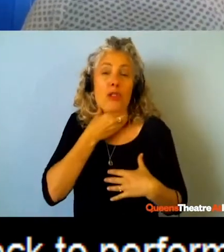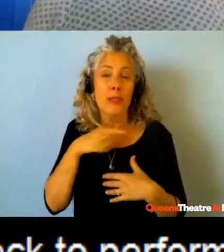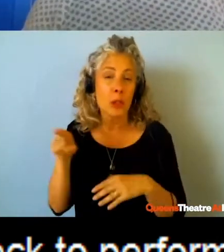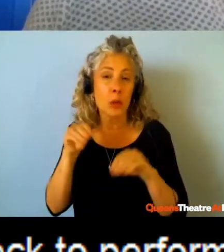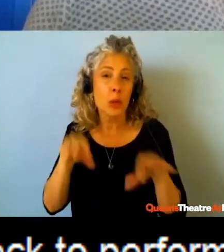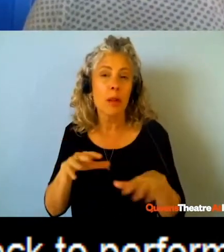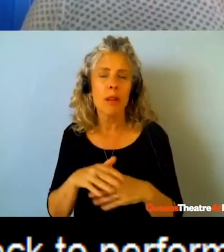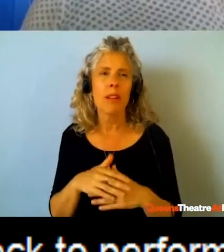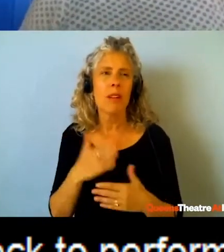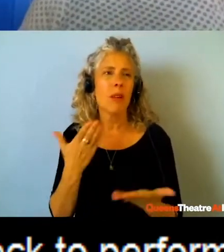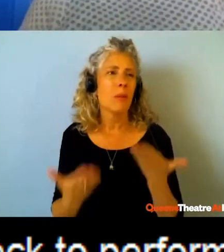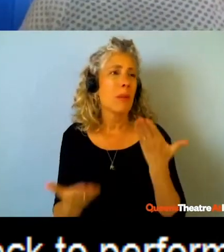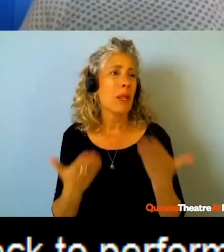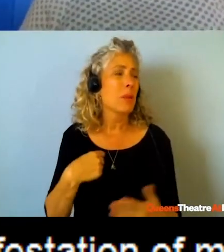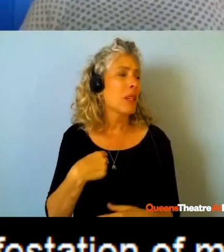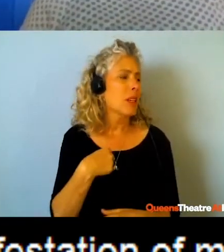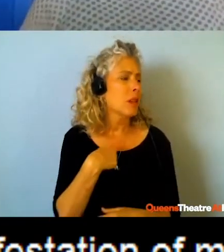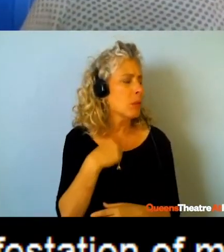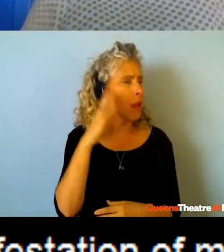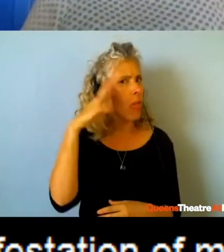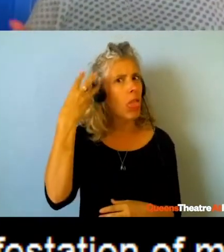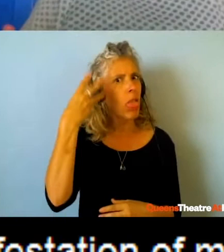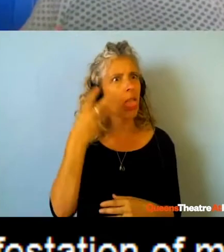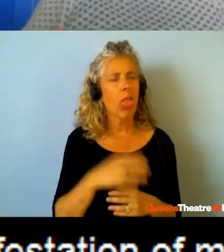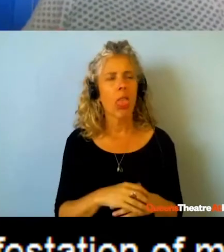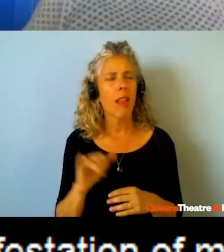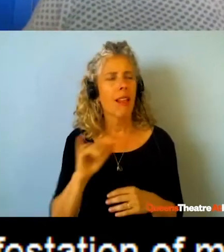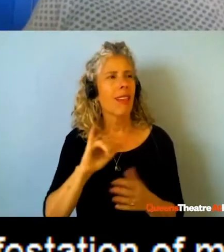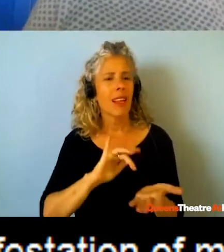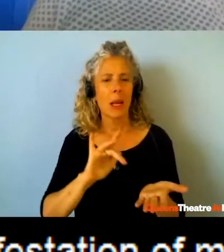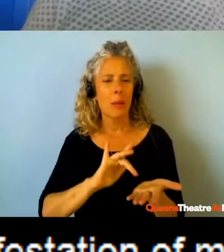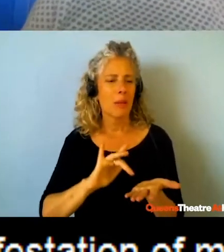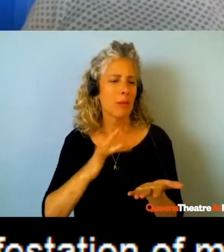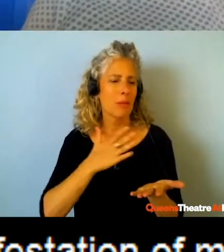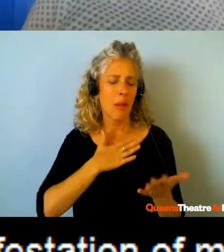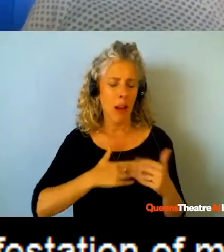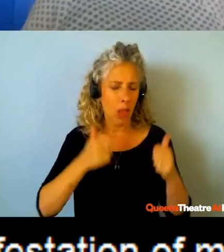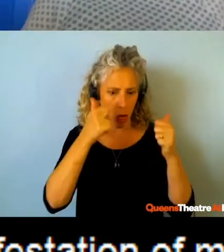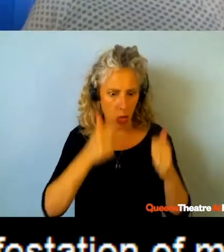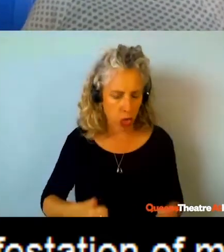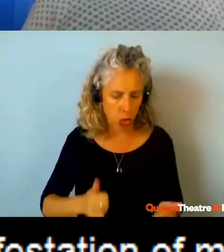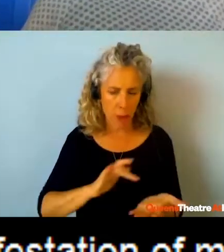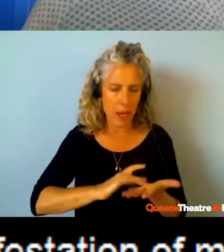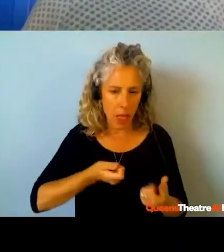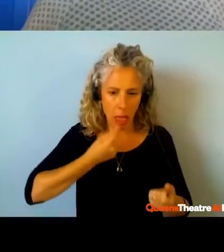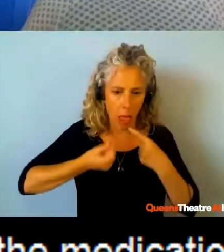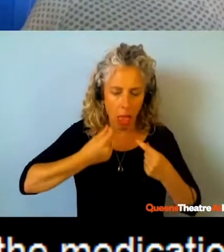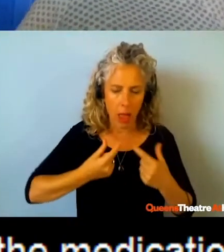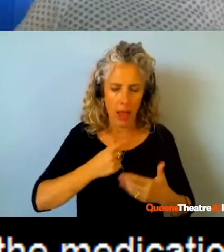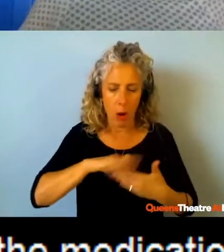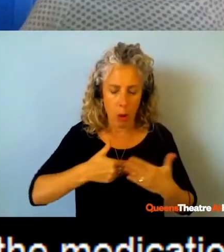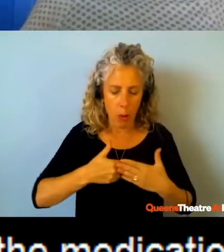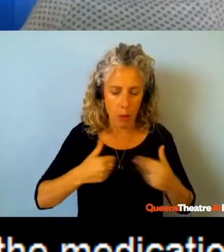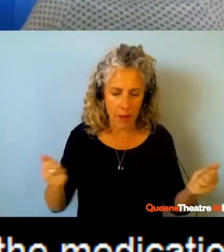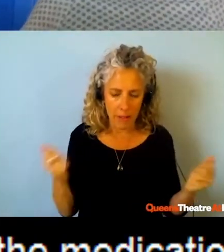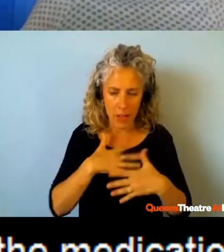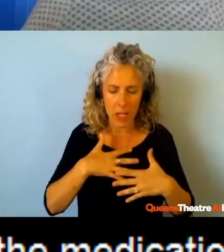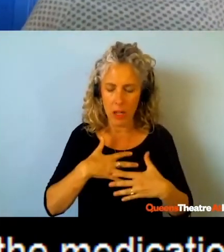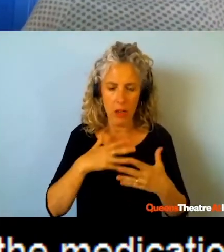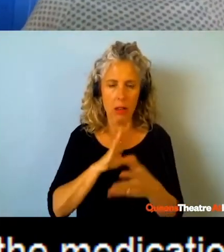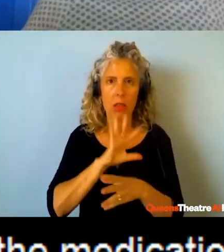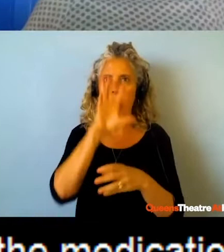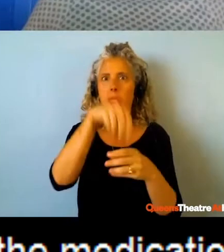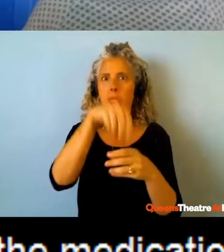just bad shit? And this is just like a manifestation of my like fear or something, right? A hallucination from